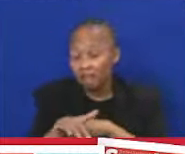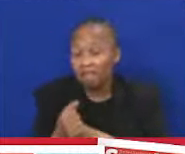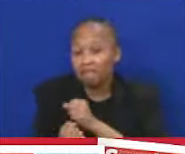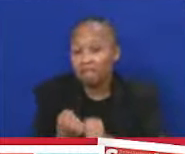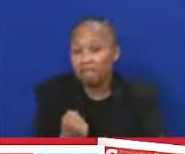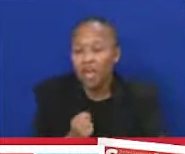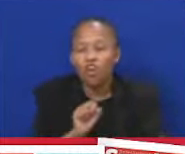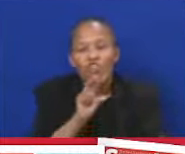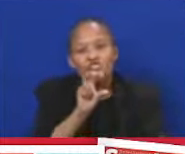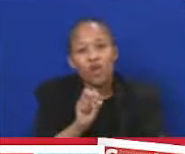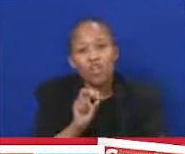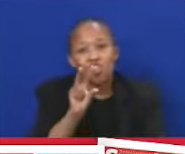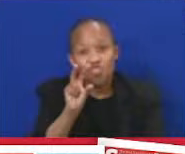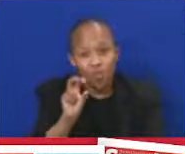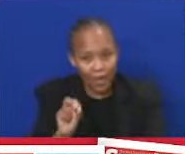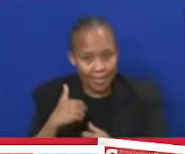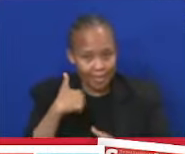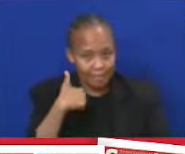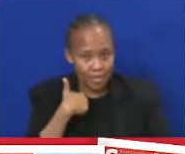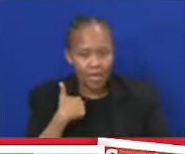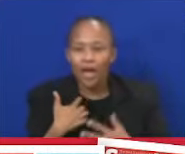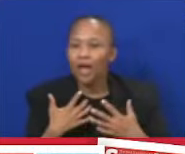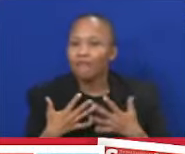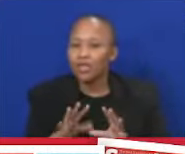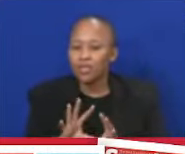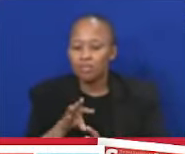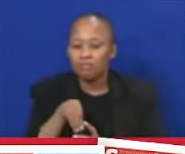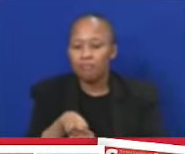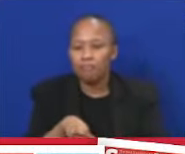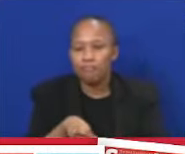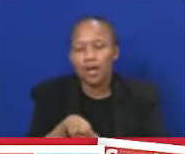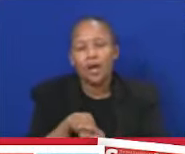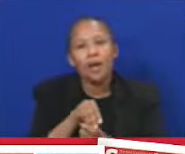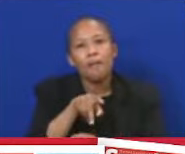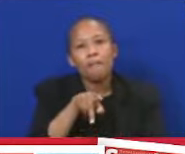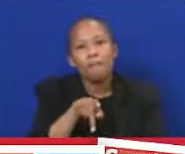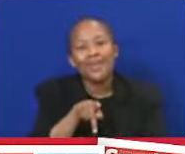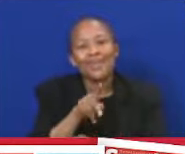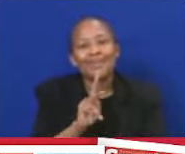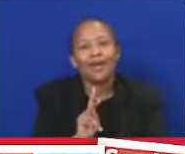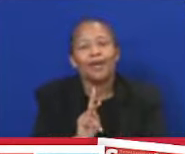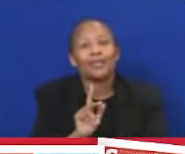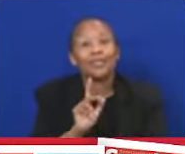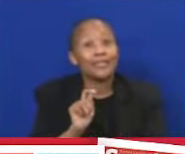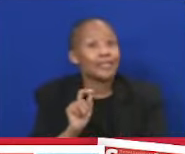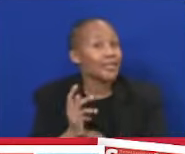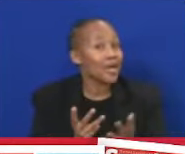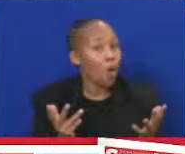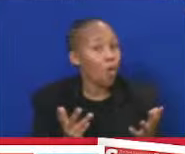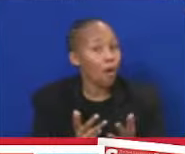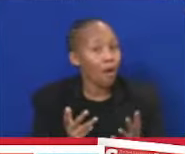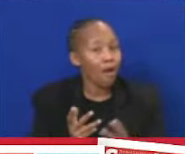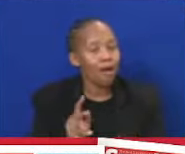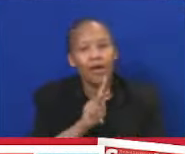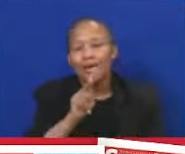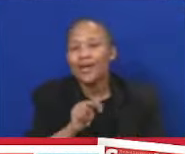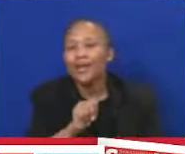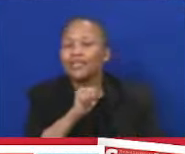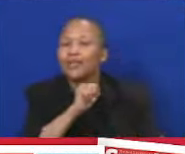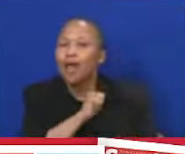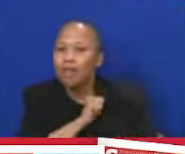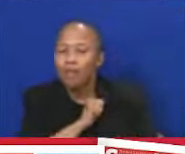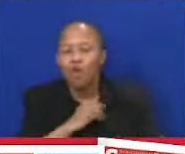I joined the PKTT in KZN as an investigator, and